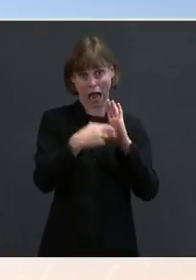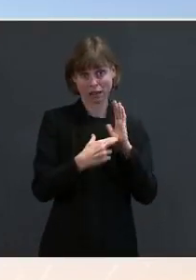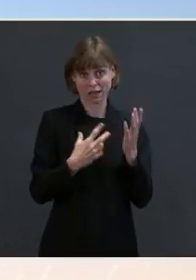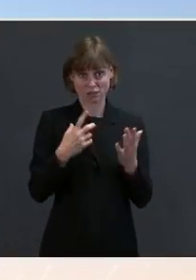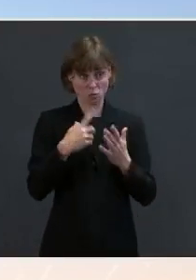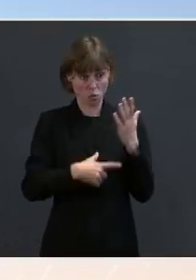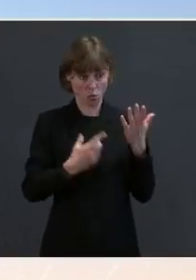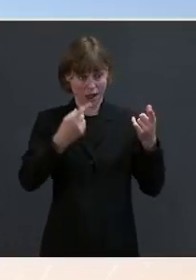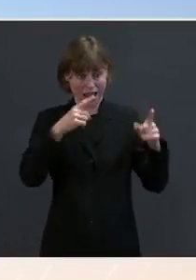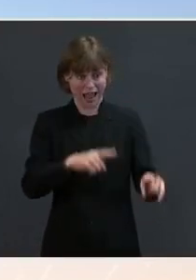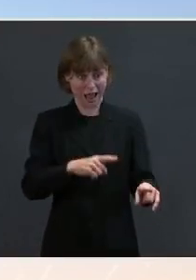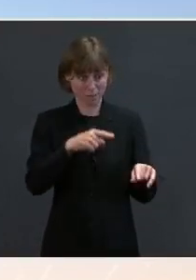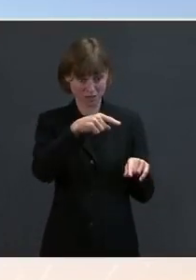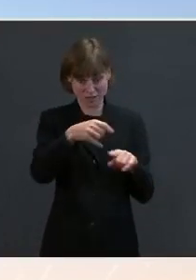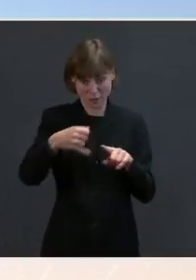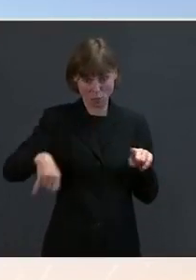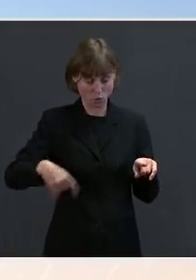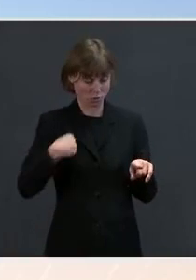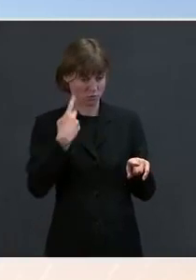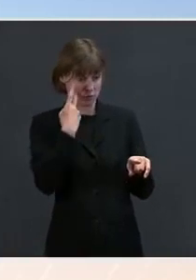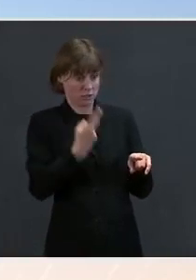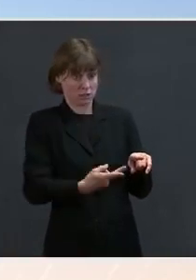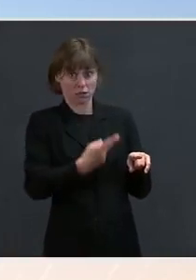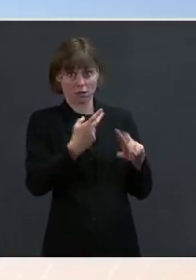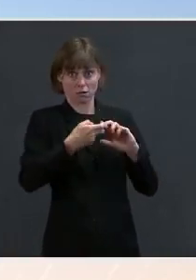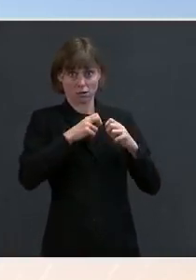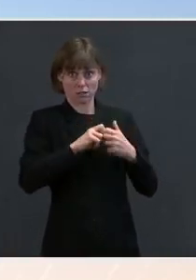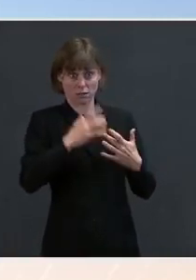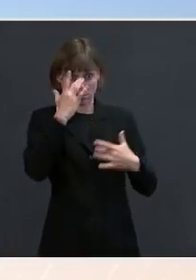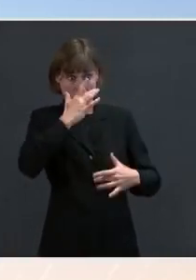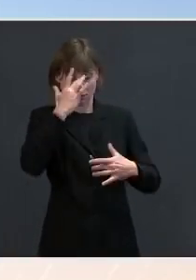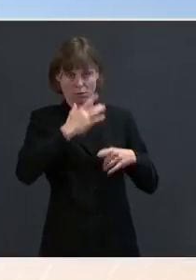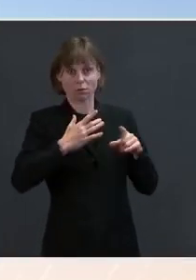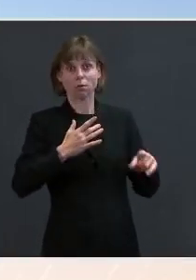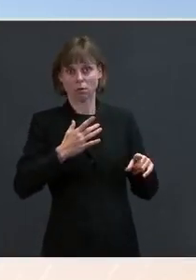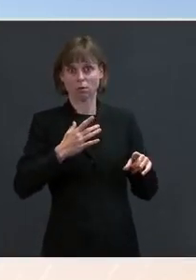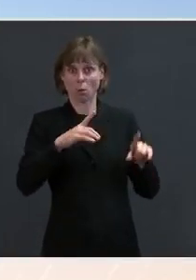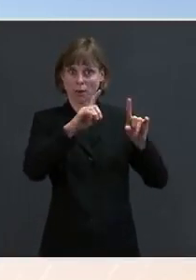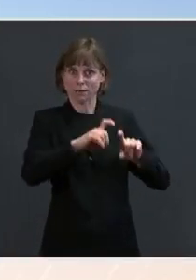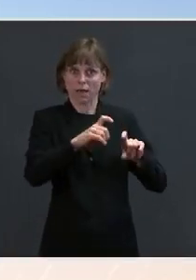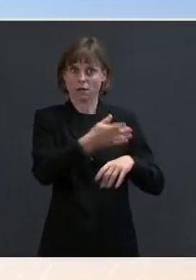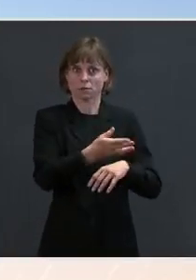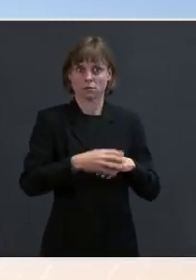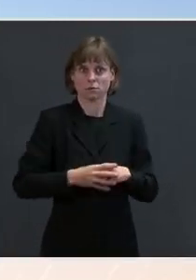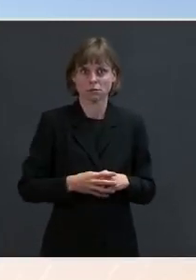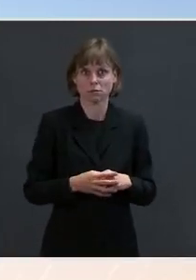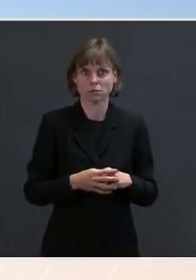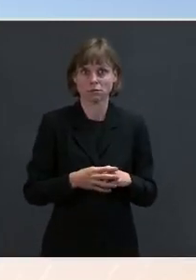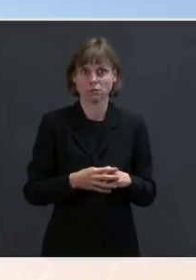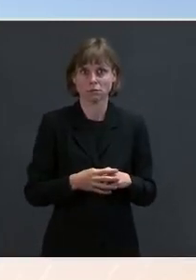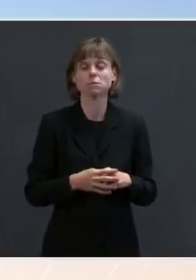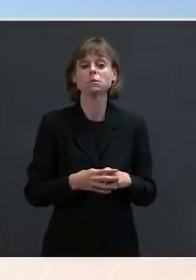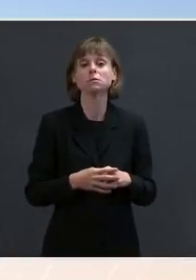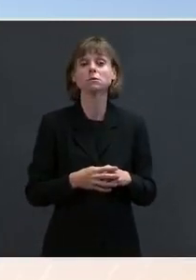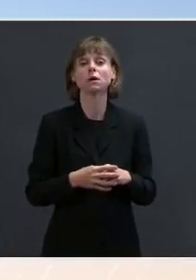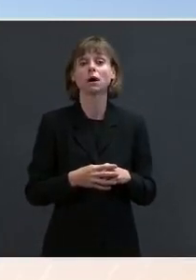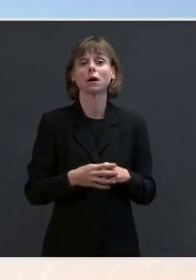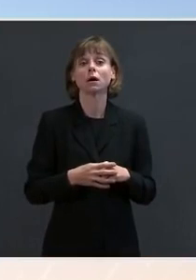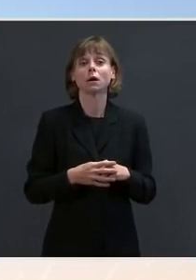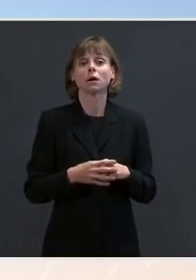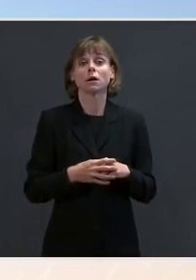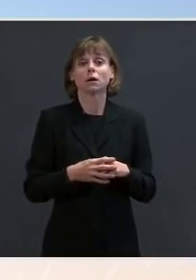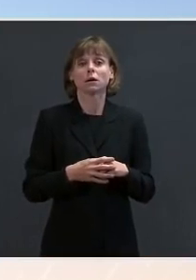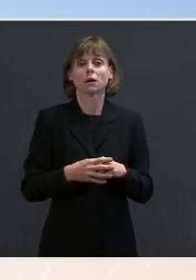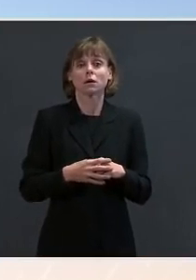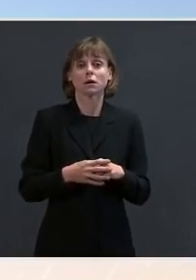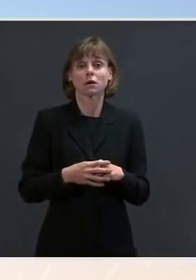there are symptoms that are displayed and when testing is done. Go ahead. I didn't go to April. I'm sorry.